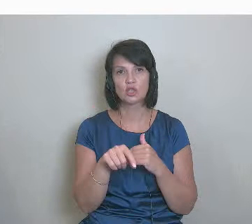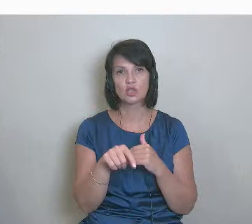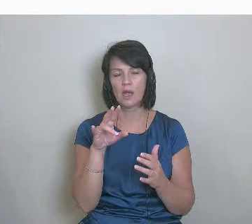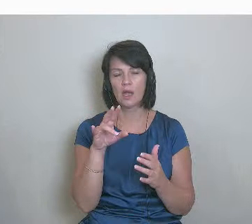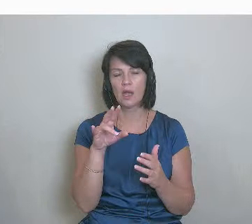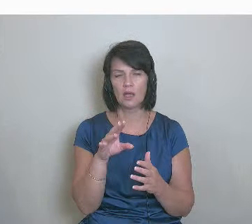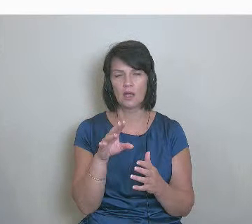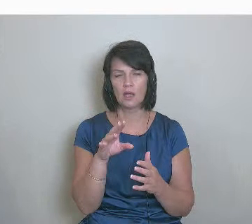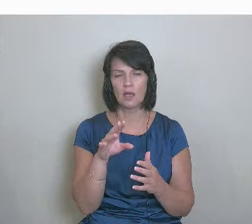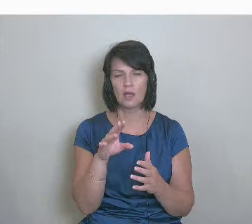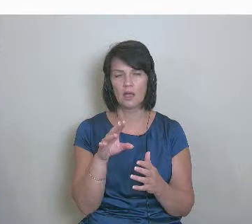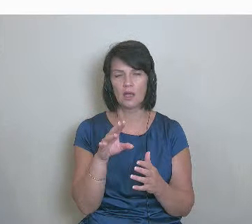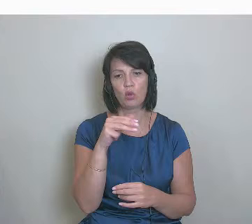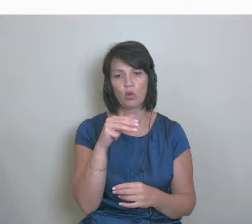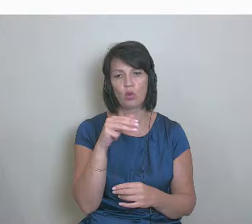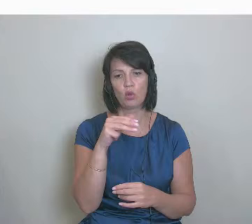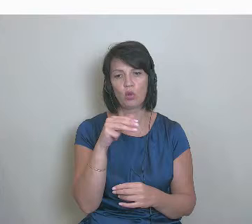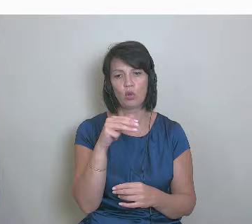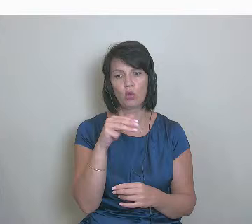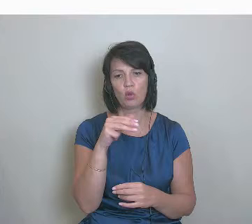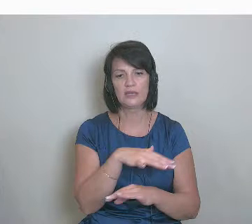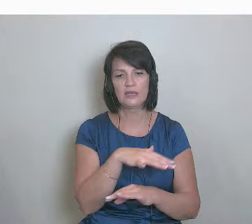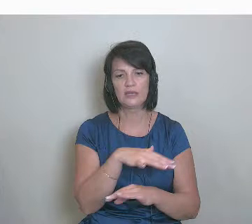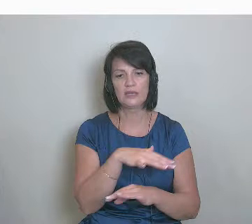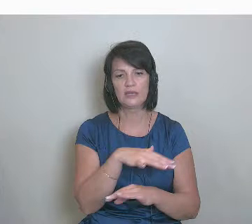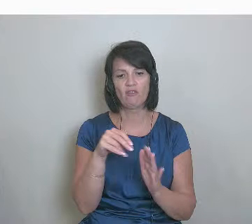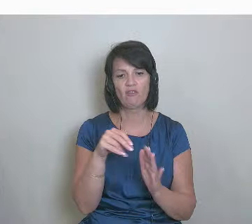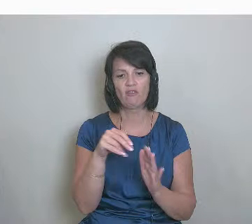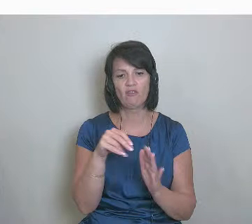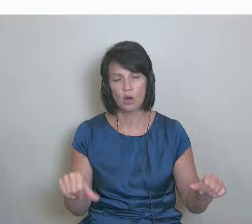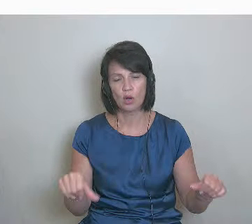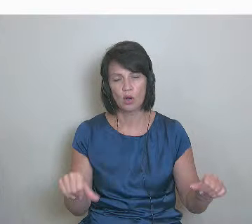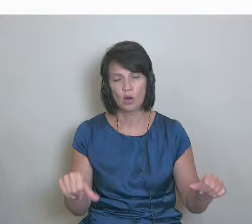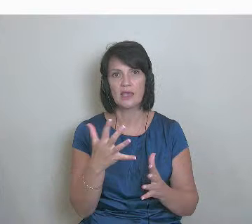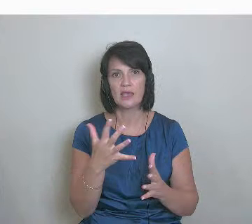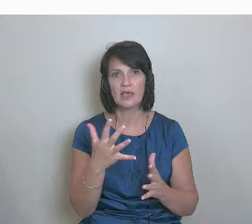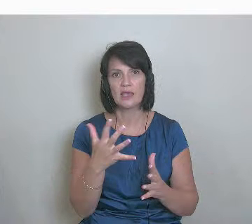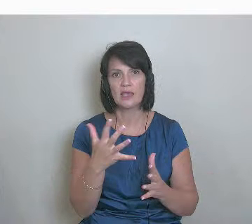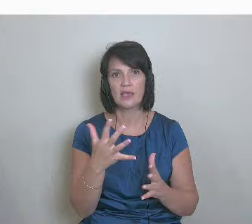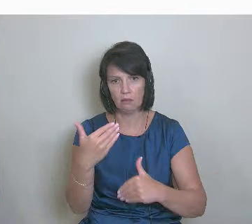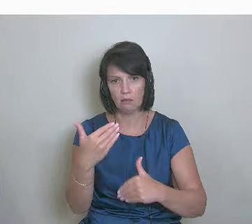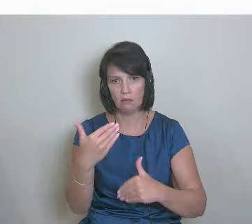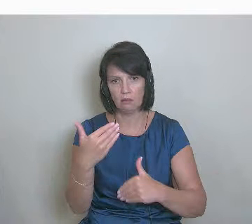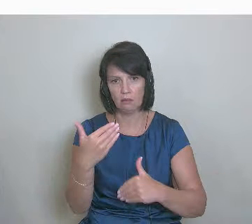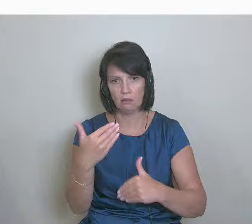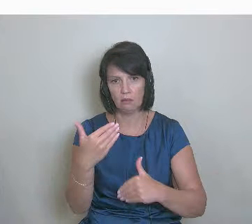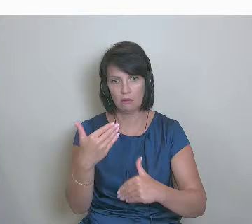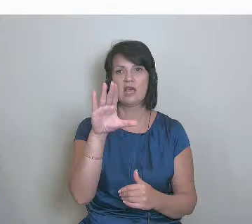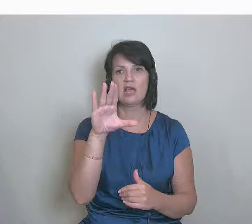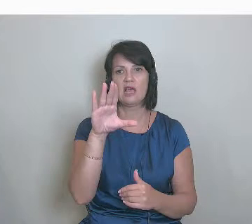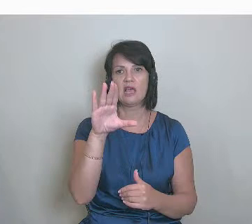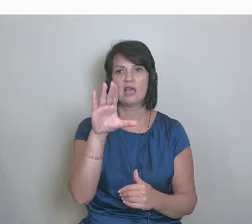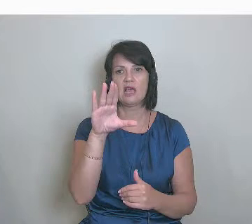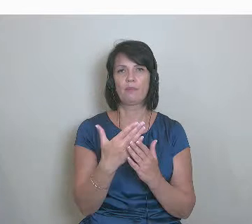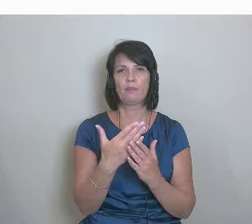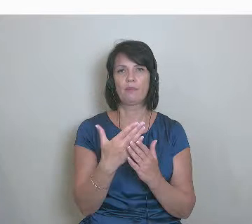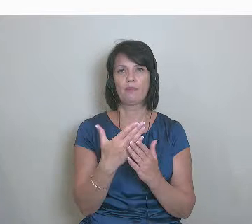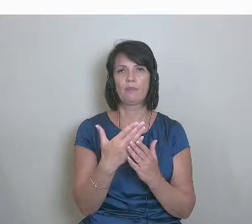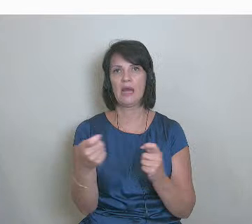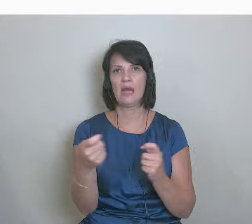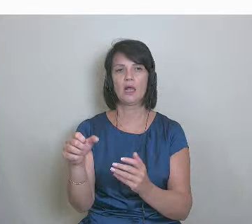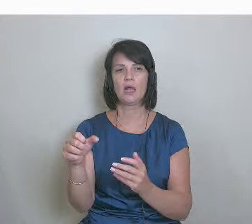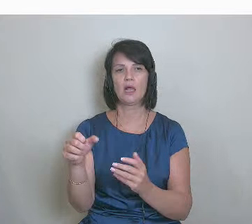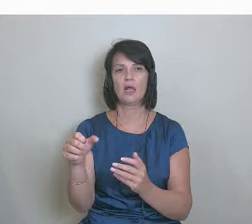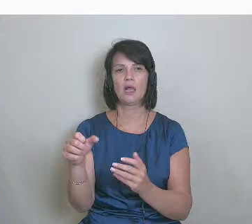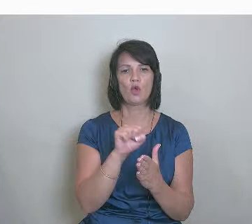one phase, not only the ballot but also the documents? When we are talking about the TEC who are moving forward, well, for example,